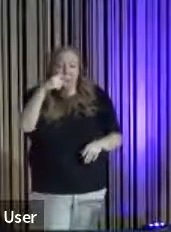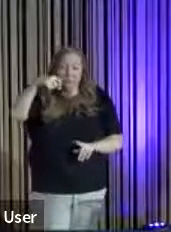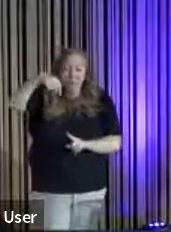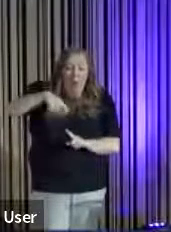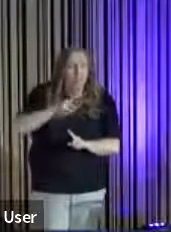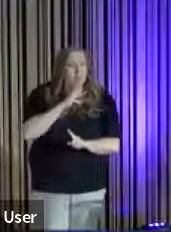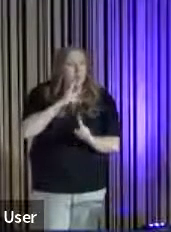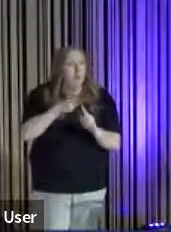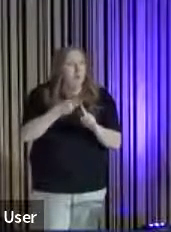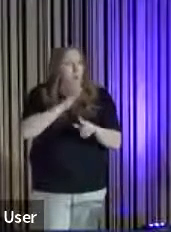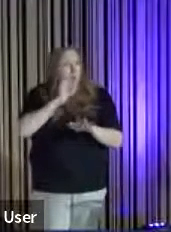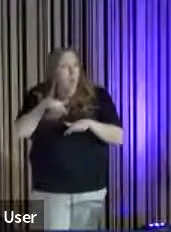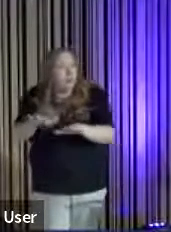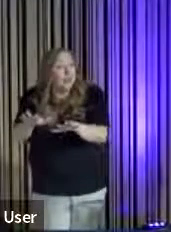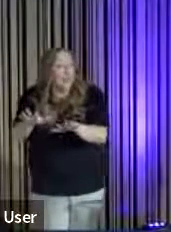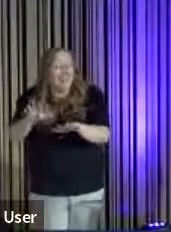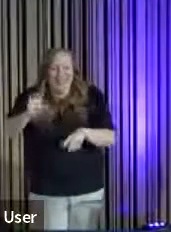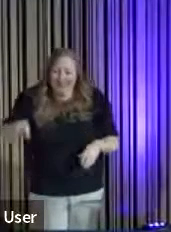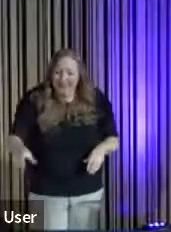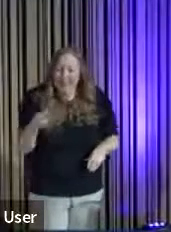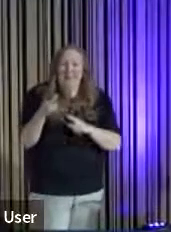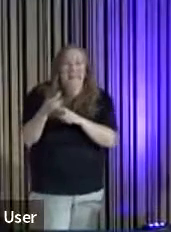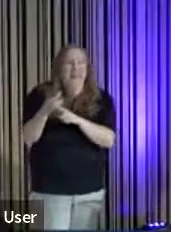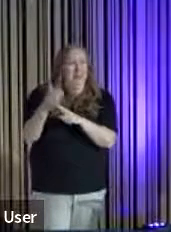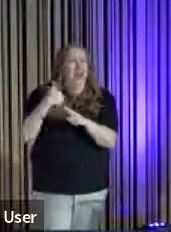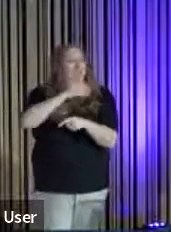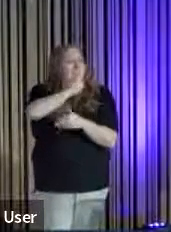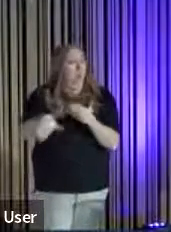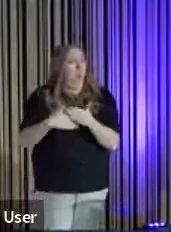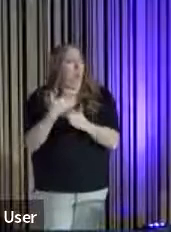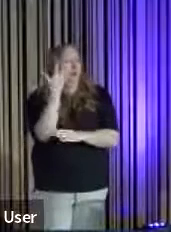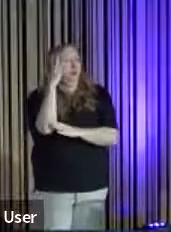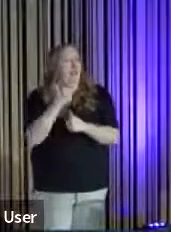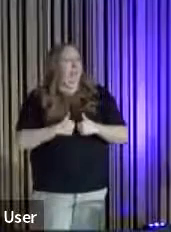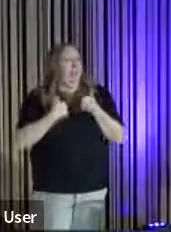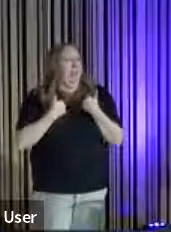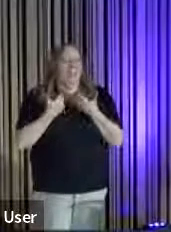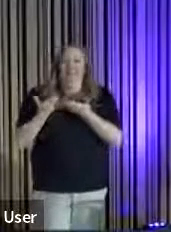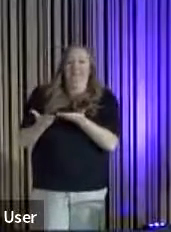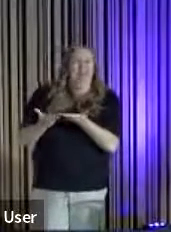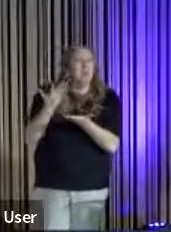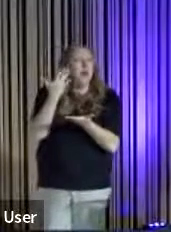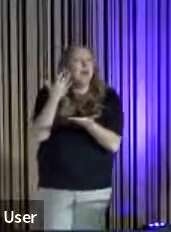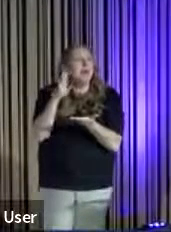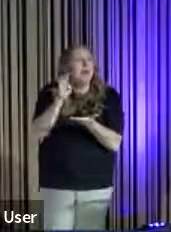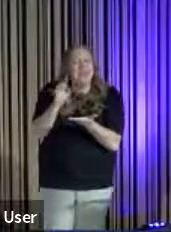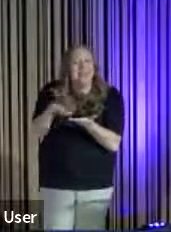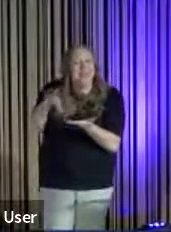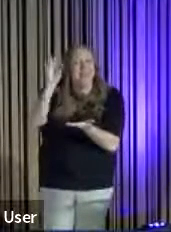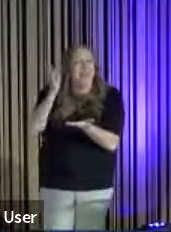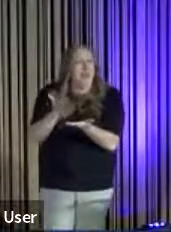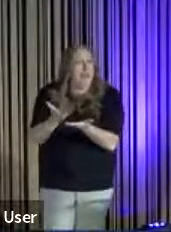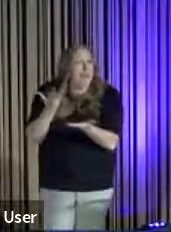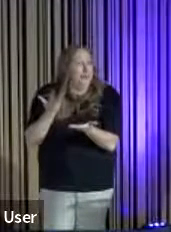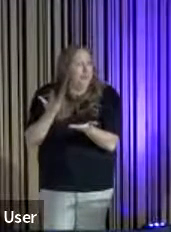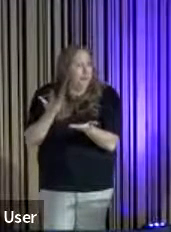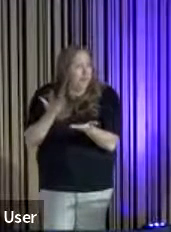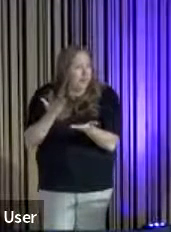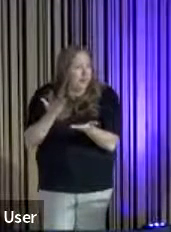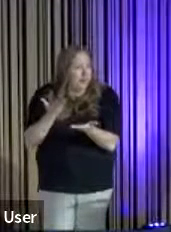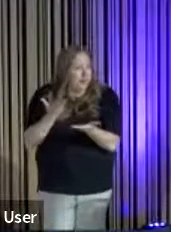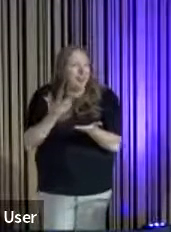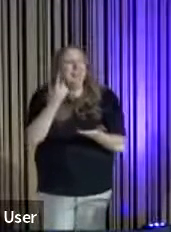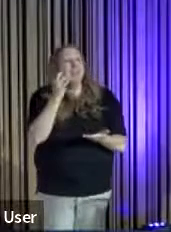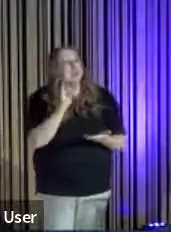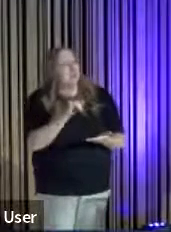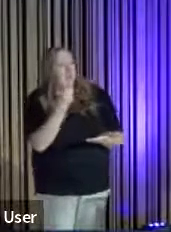you basically have the tree of life sitting there waiting to be discovered. And this is one of the things that we've been